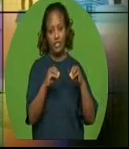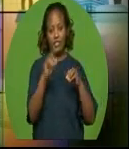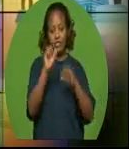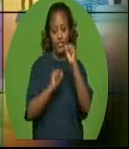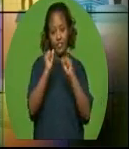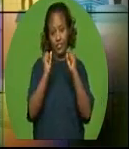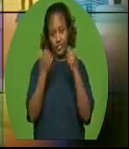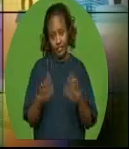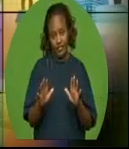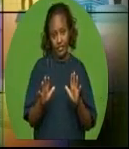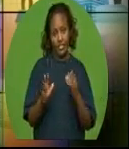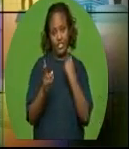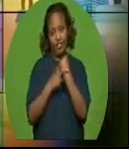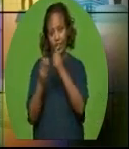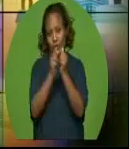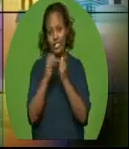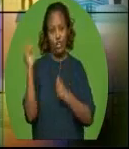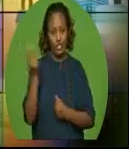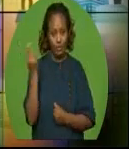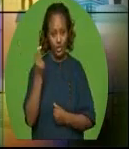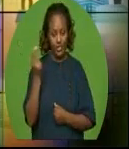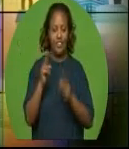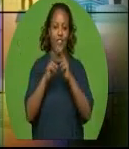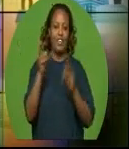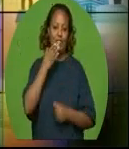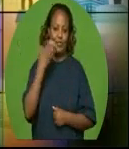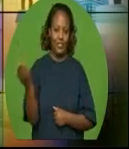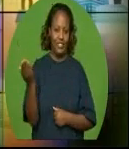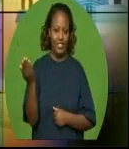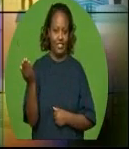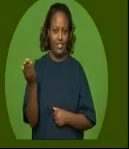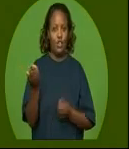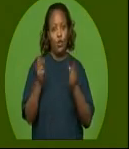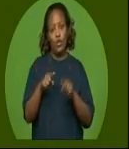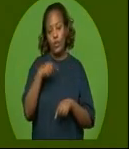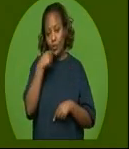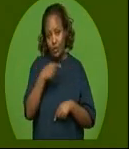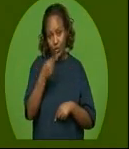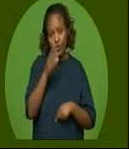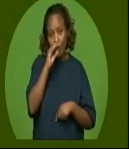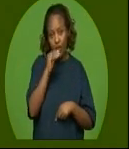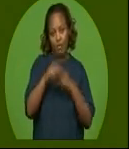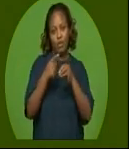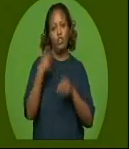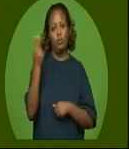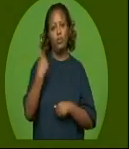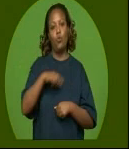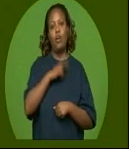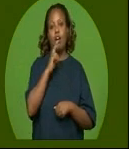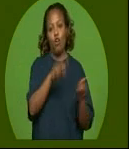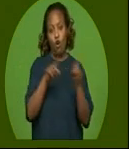Students, have you compared saving with consumption? Very good. When we talk about